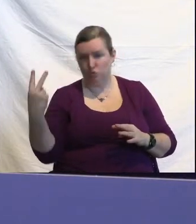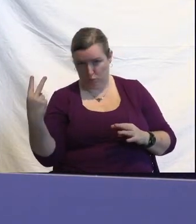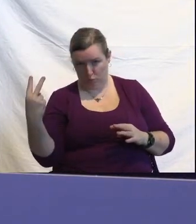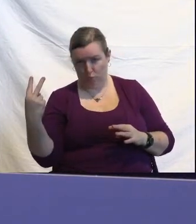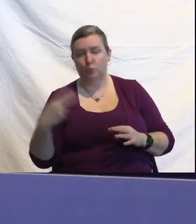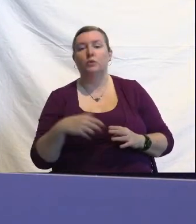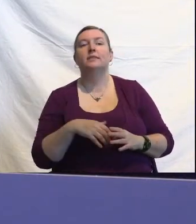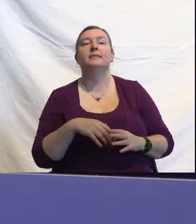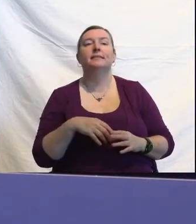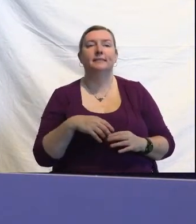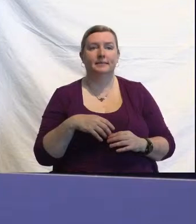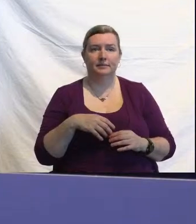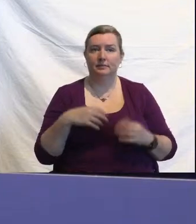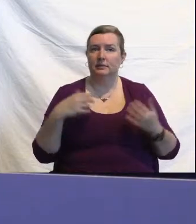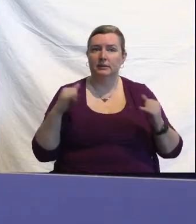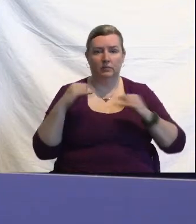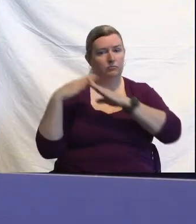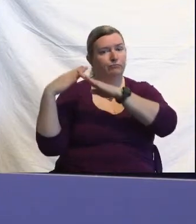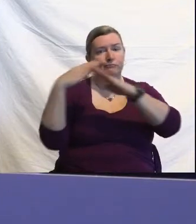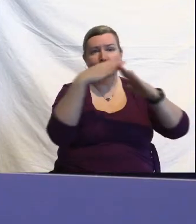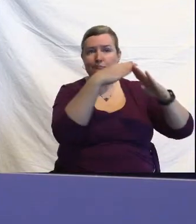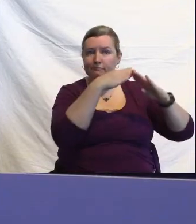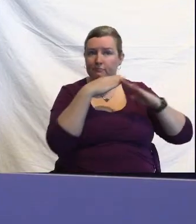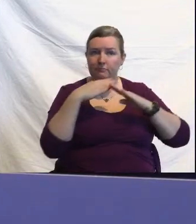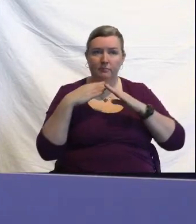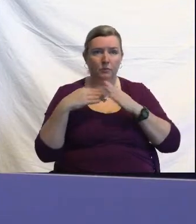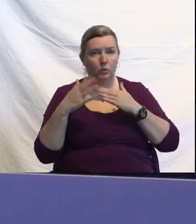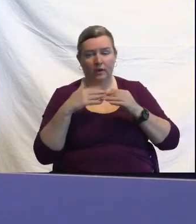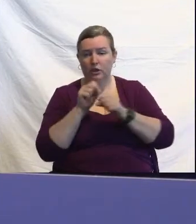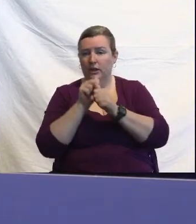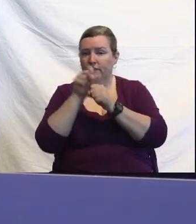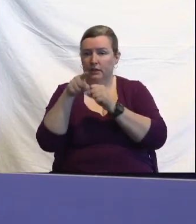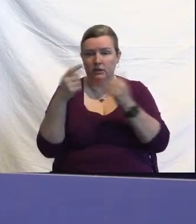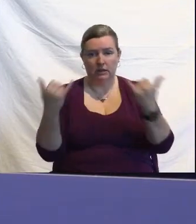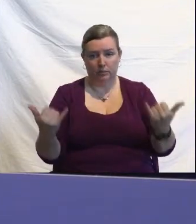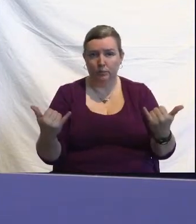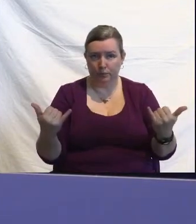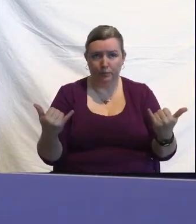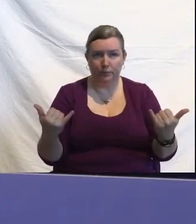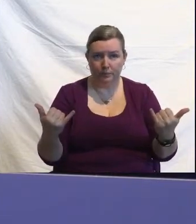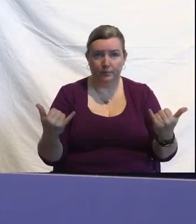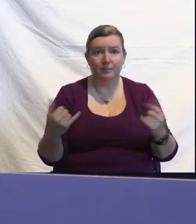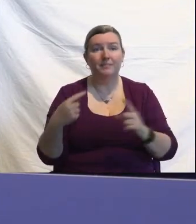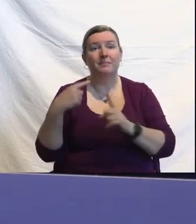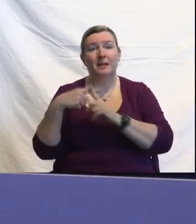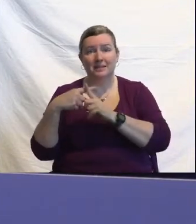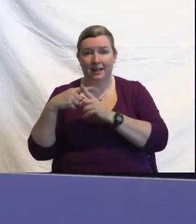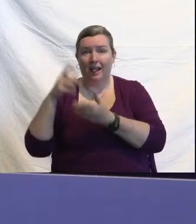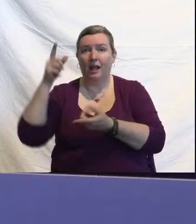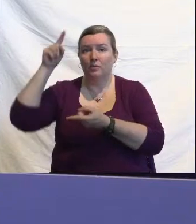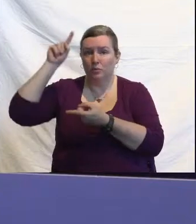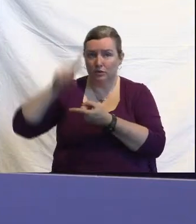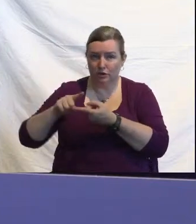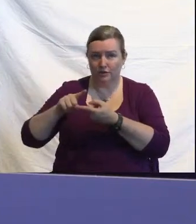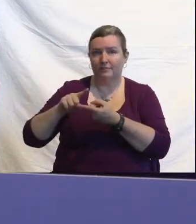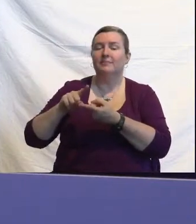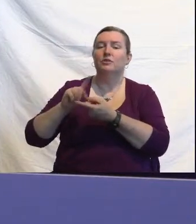going to minimize the ability for the virus to mutate and to create the emergence of more